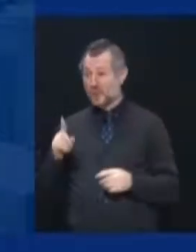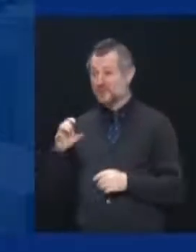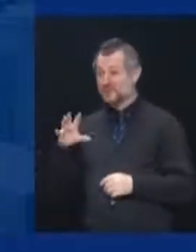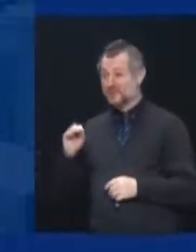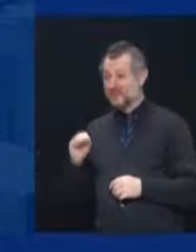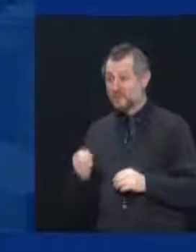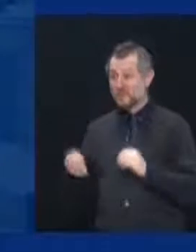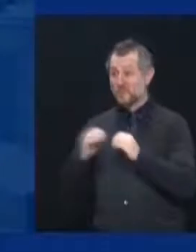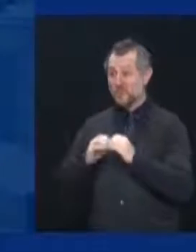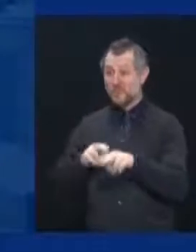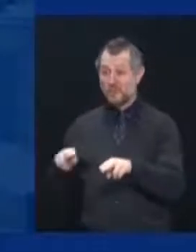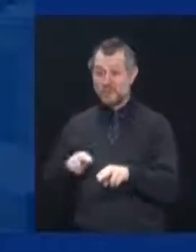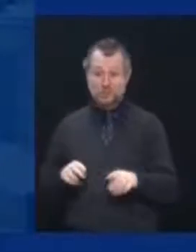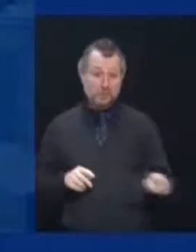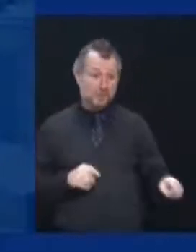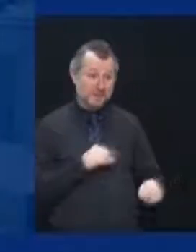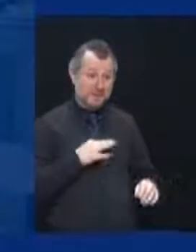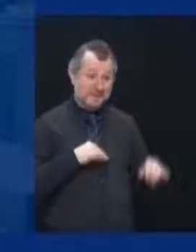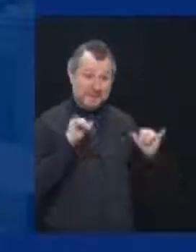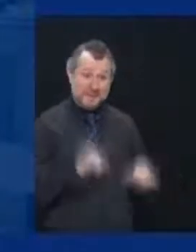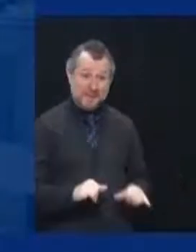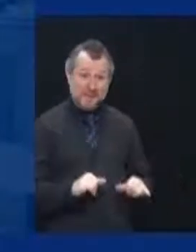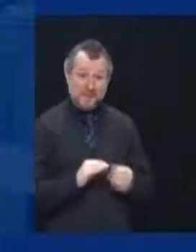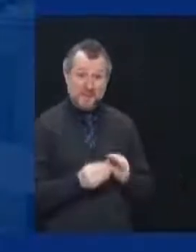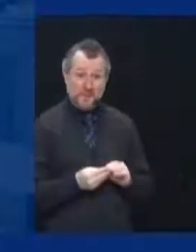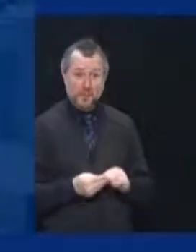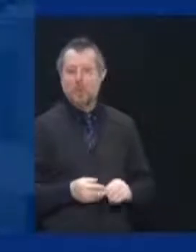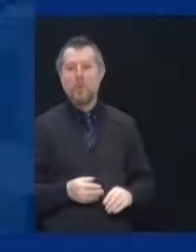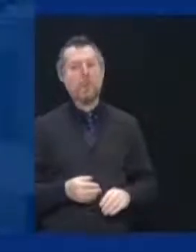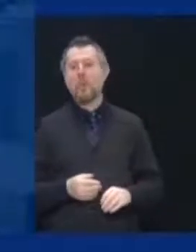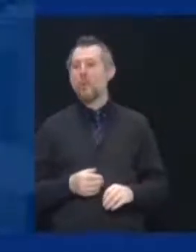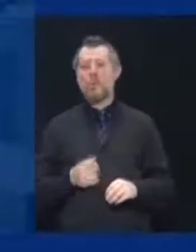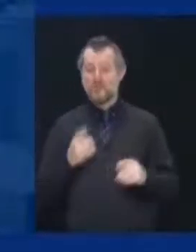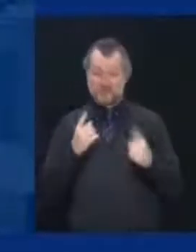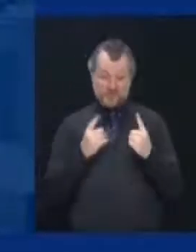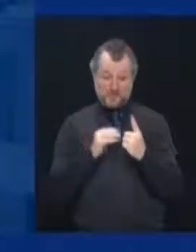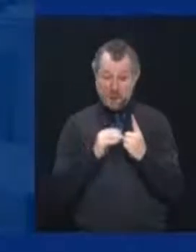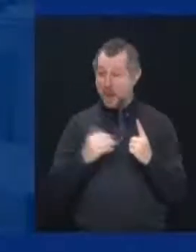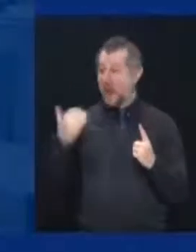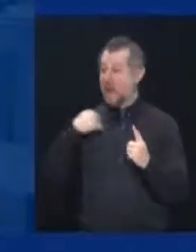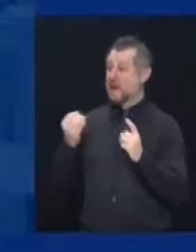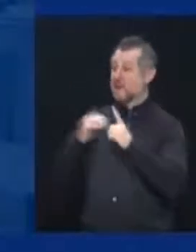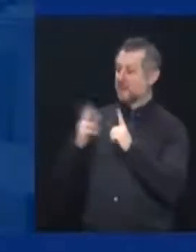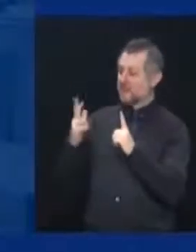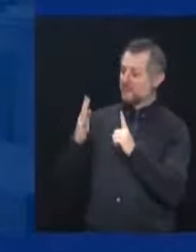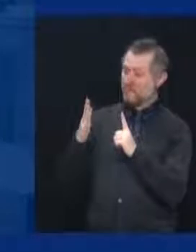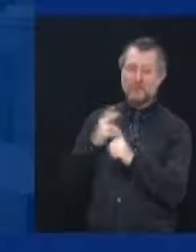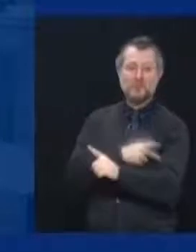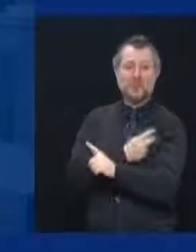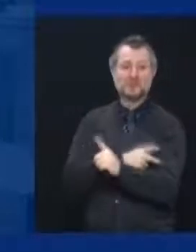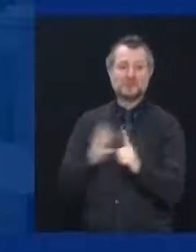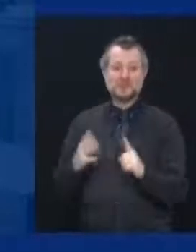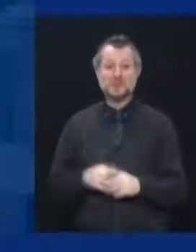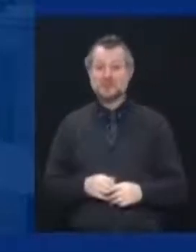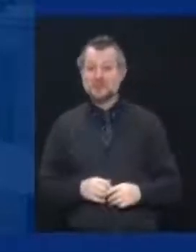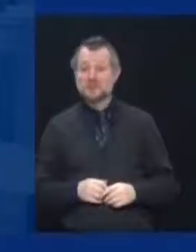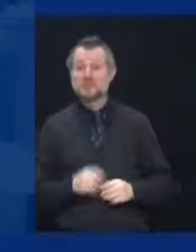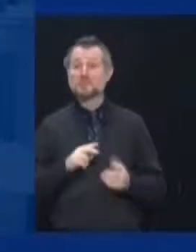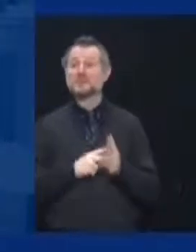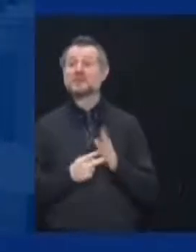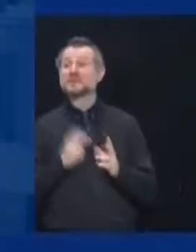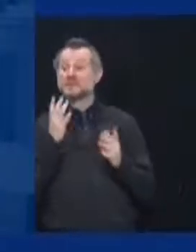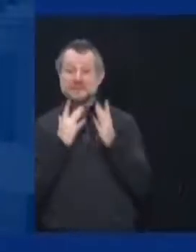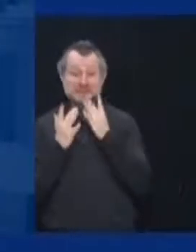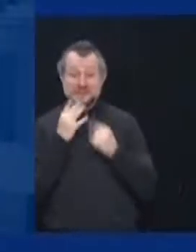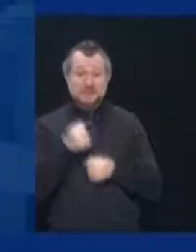beds, and you stretch the staffing capacity. The staff shortage